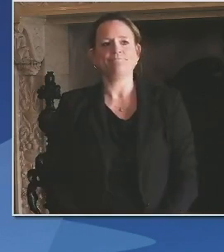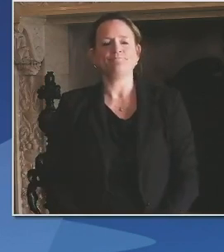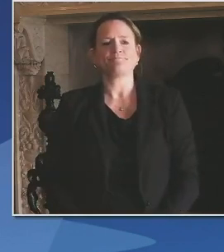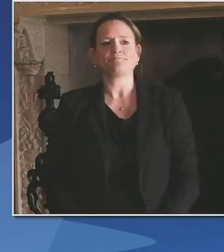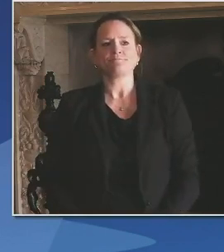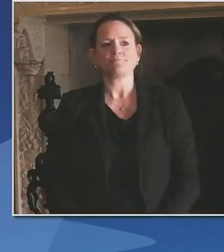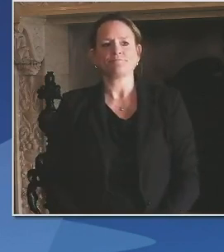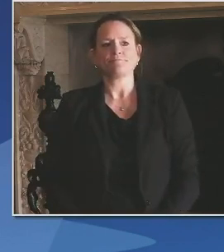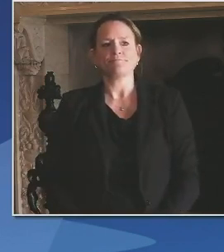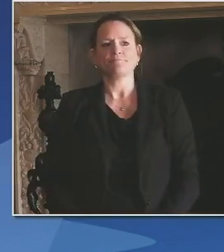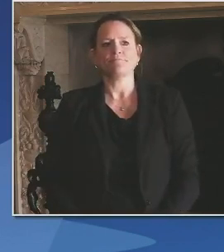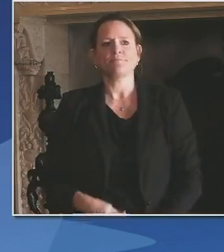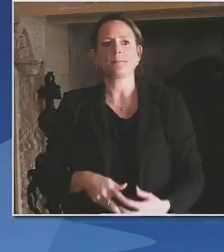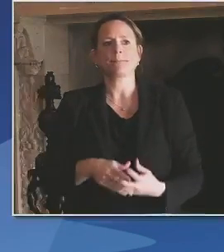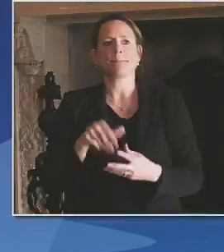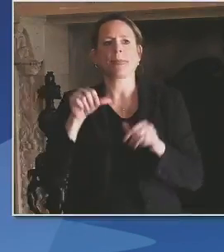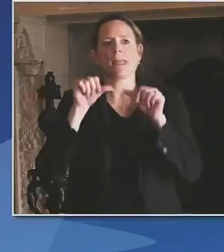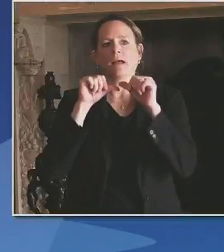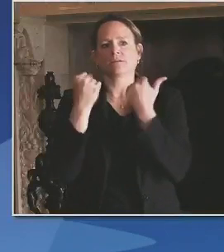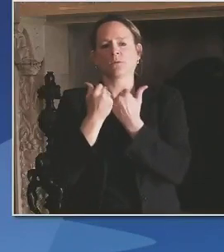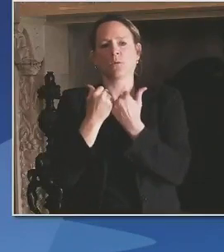the Associated Press. Scott?